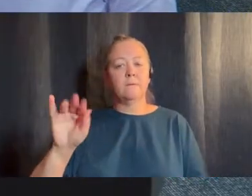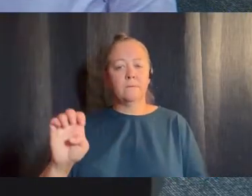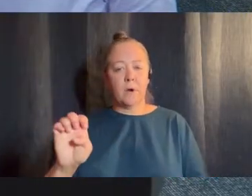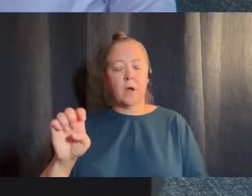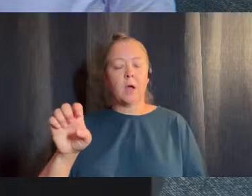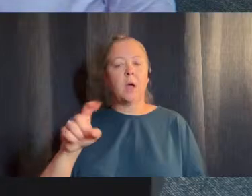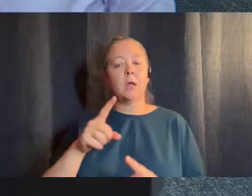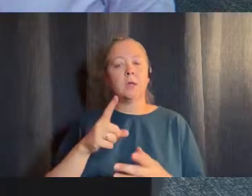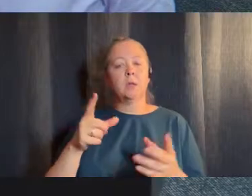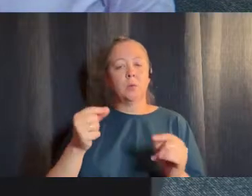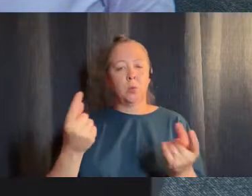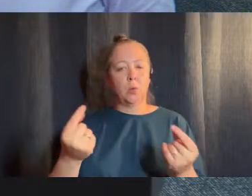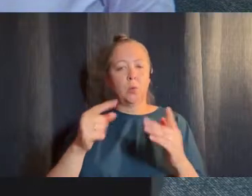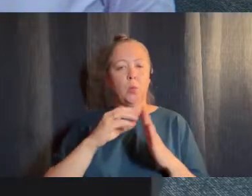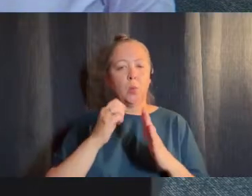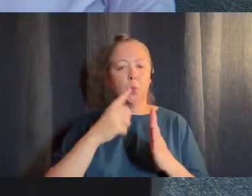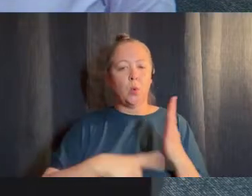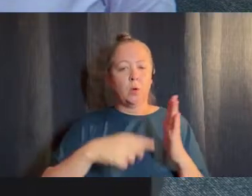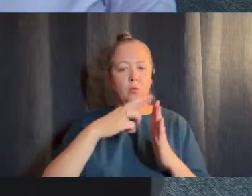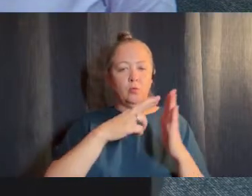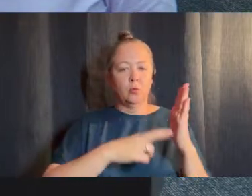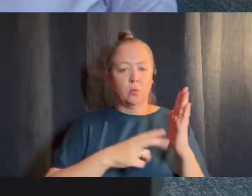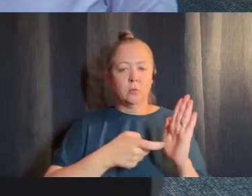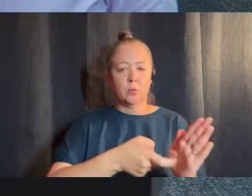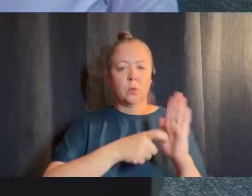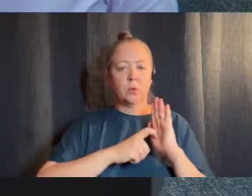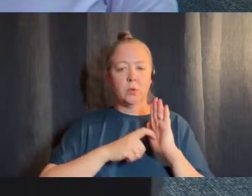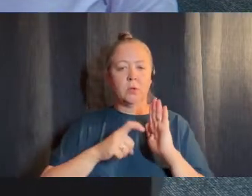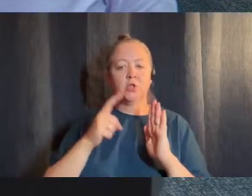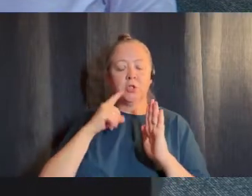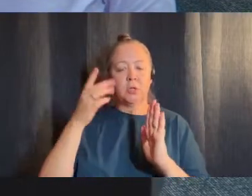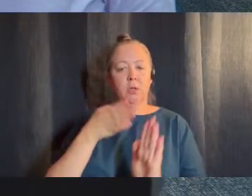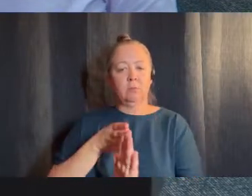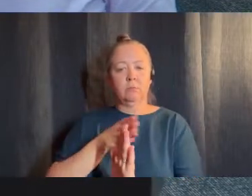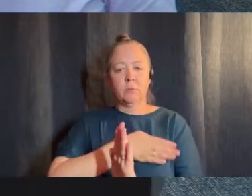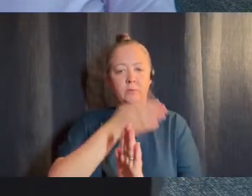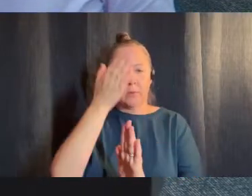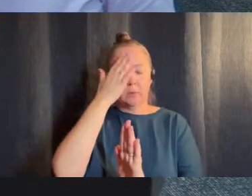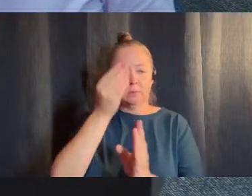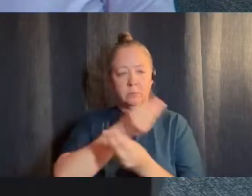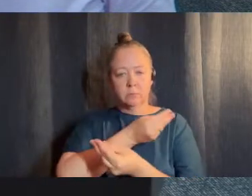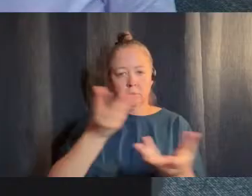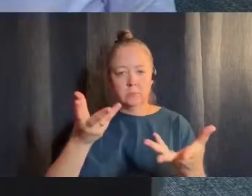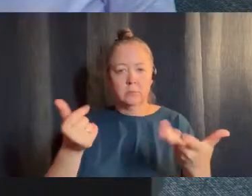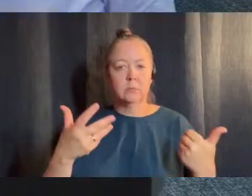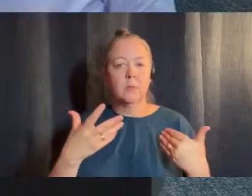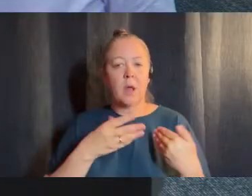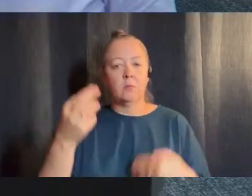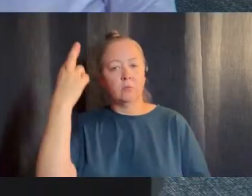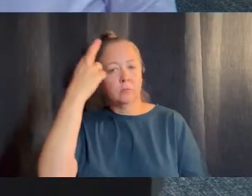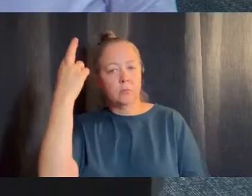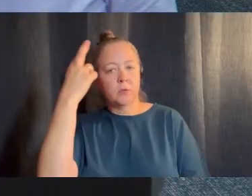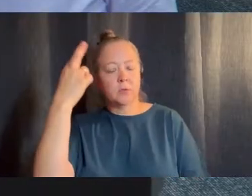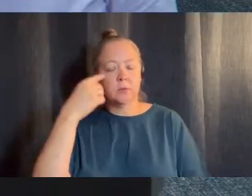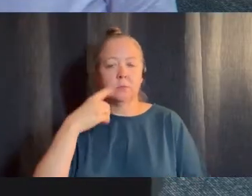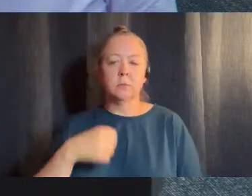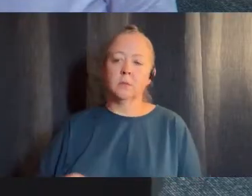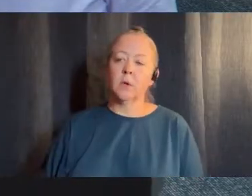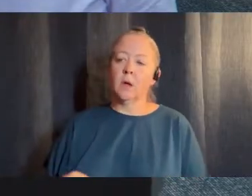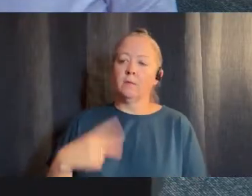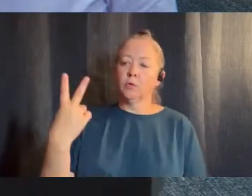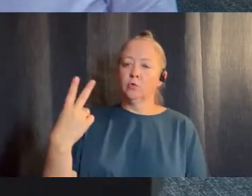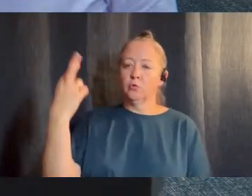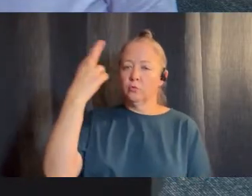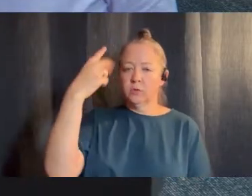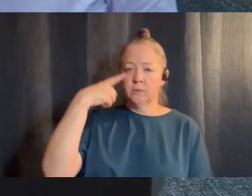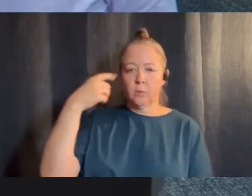advance notice and a reason. That's all the rules ask. 2 reasons were given to deny the excused absence. The budget vote